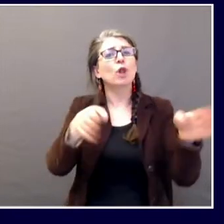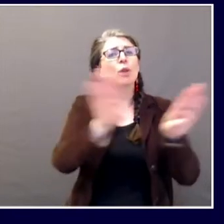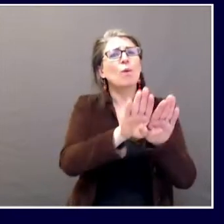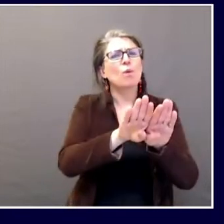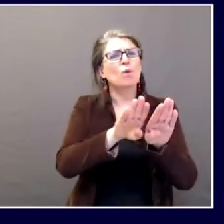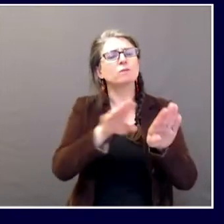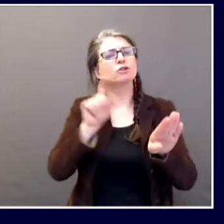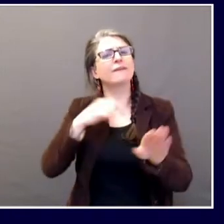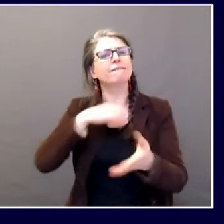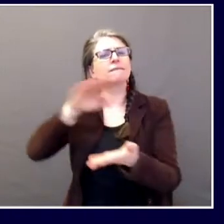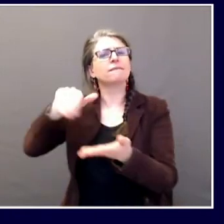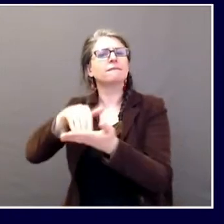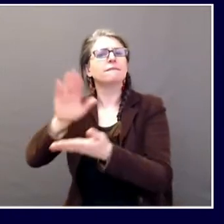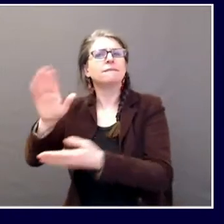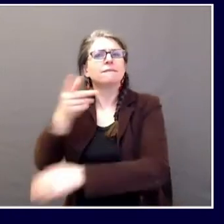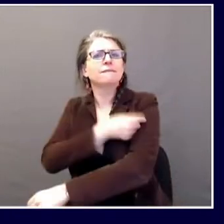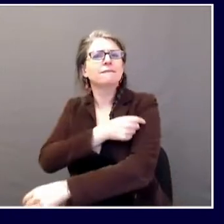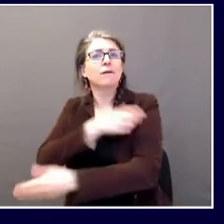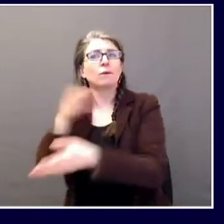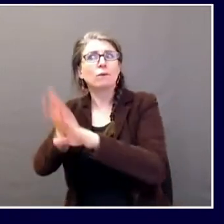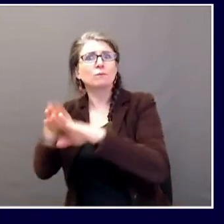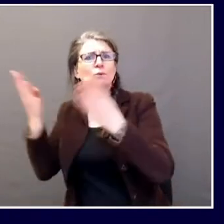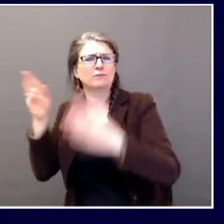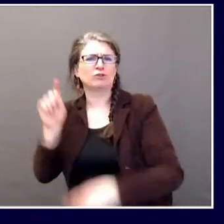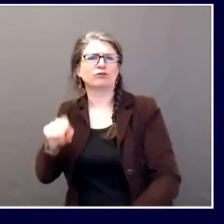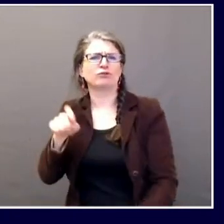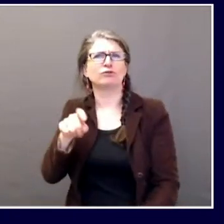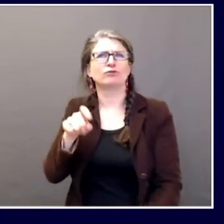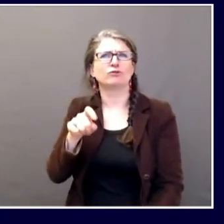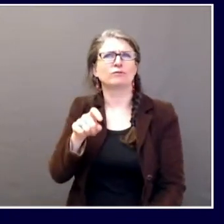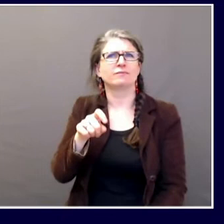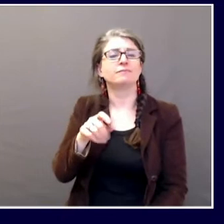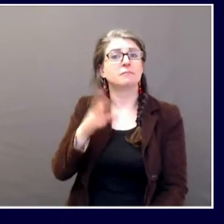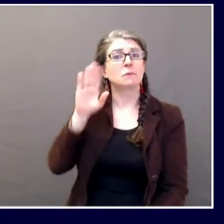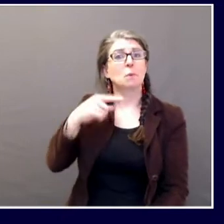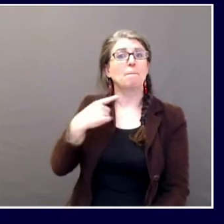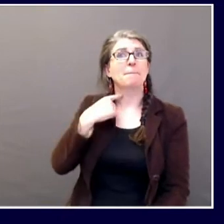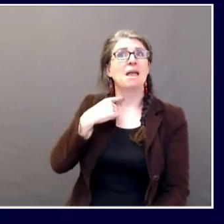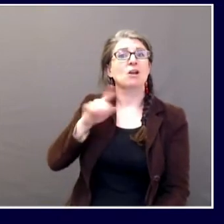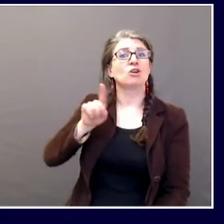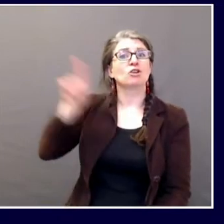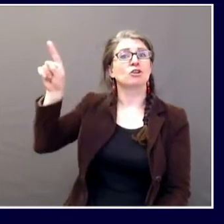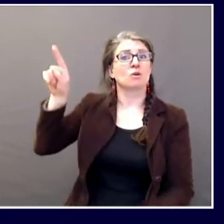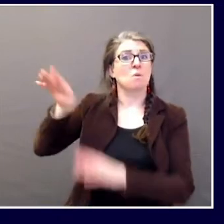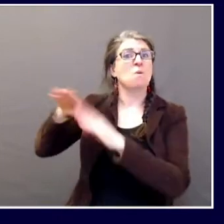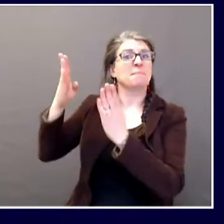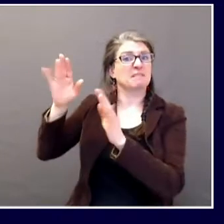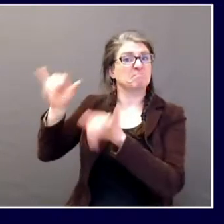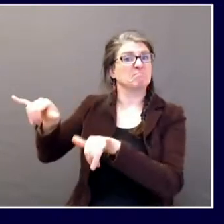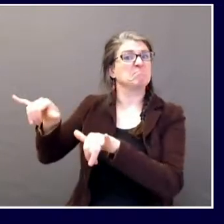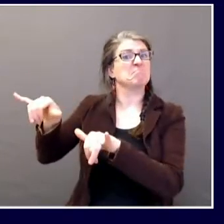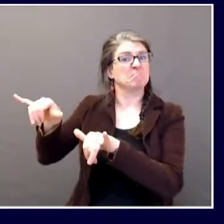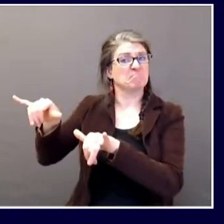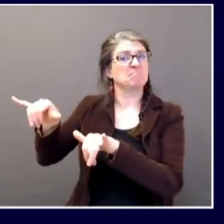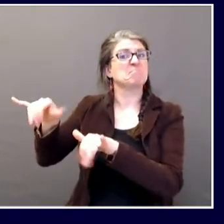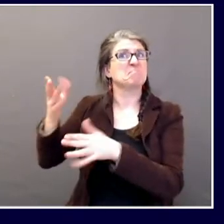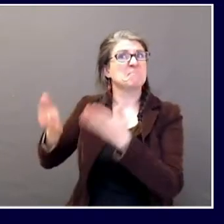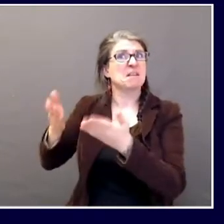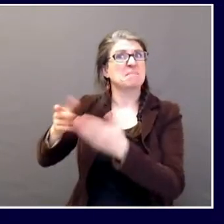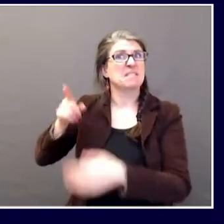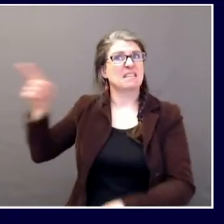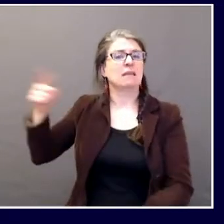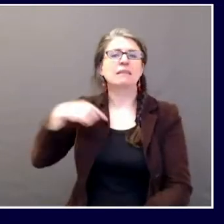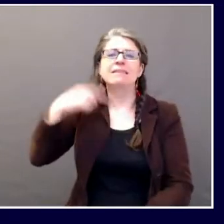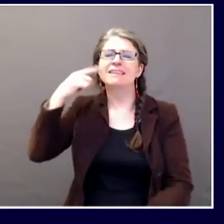that I believe there's one in Bangor that's open, and there might be others, and it would be good to provide that information to the public if it's possible.